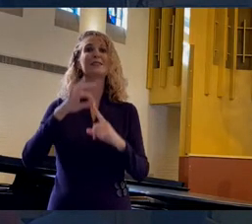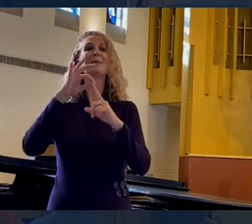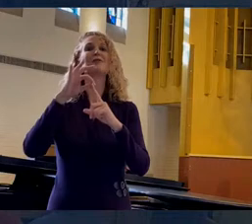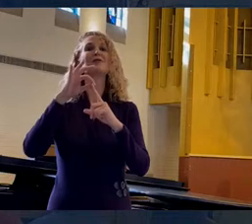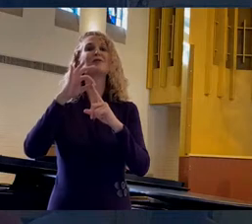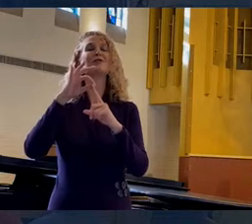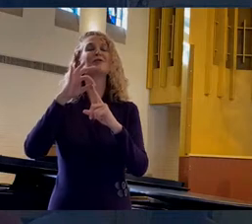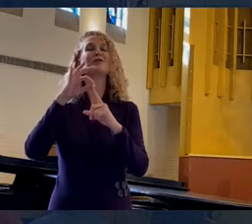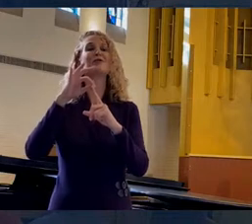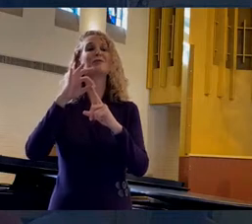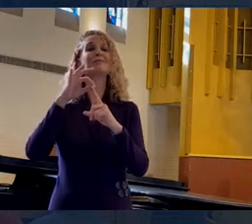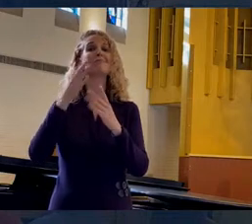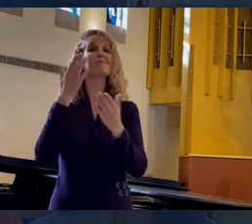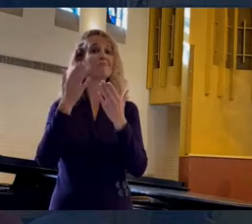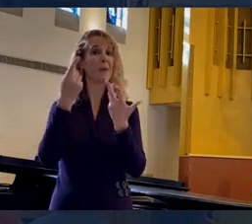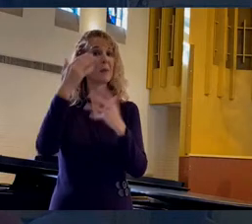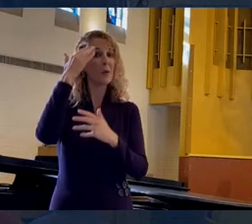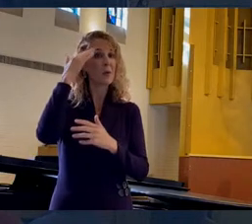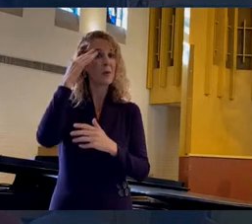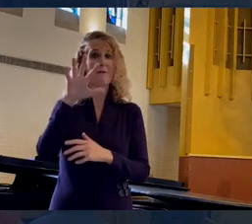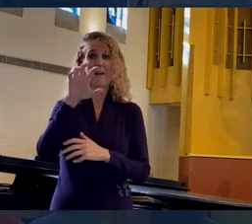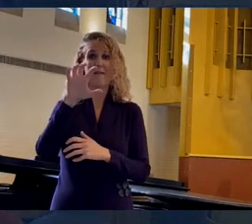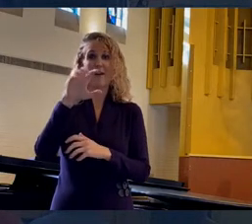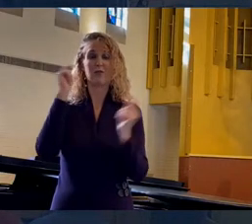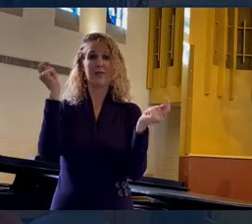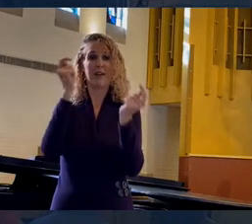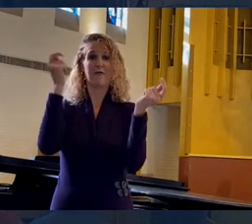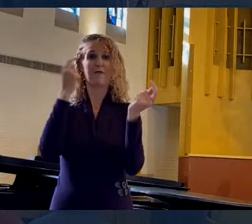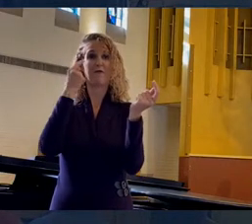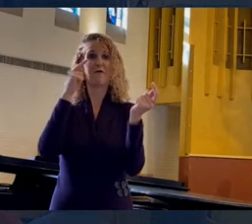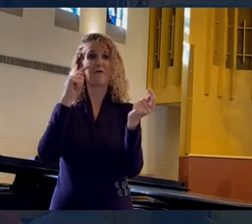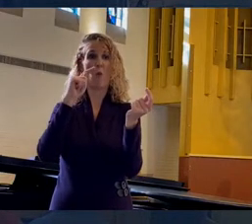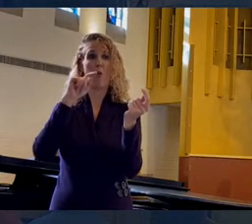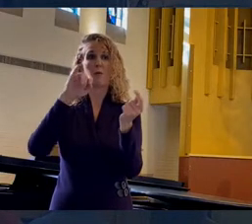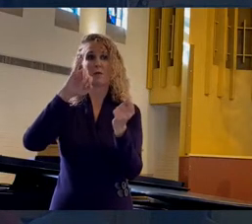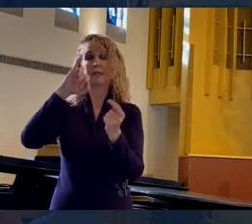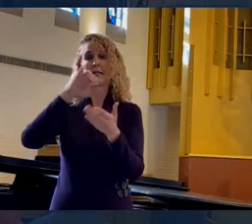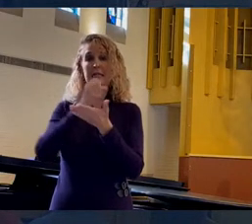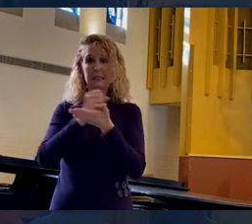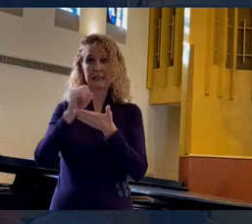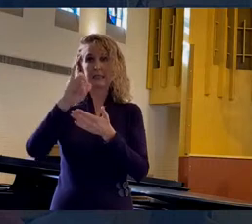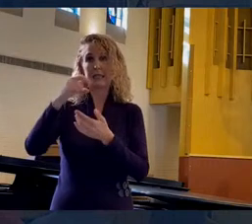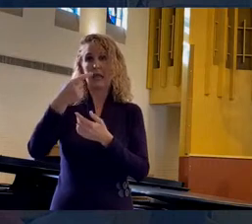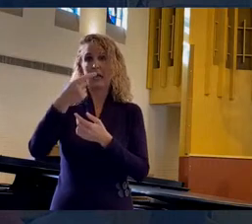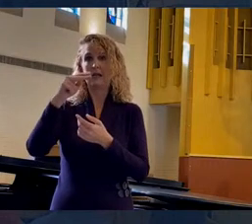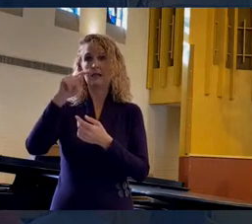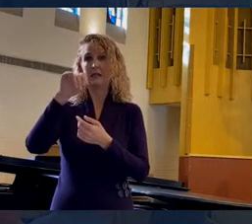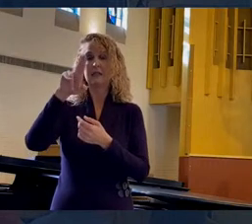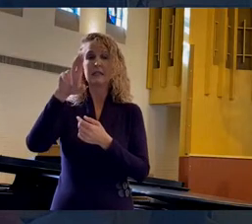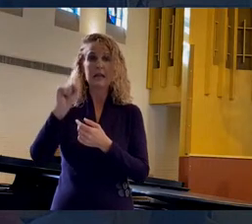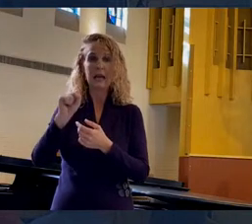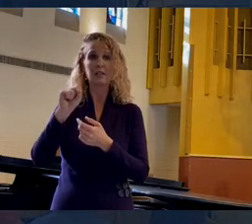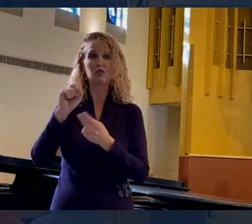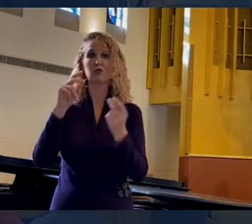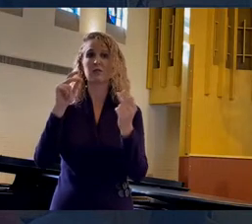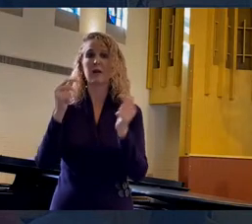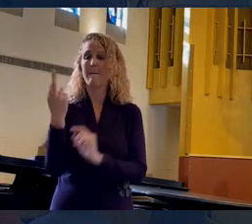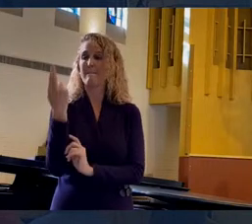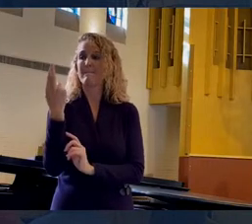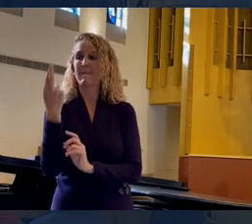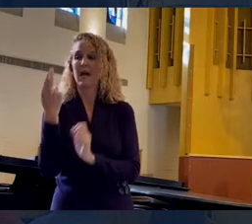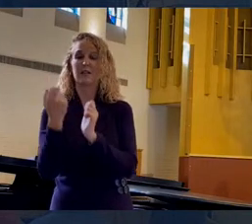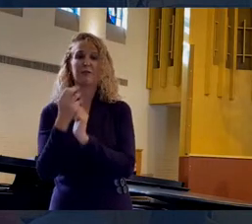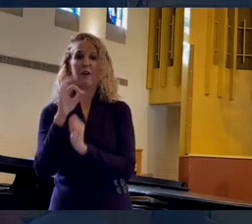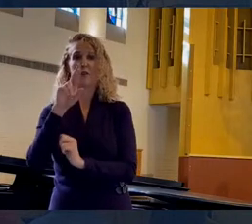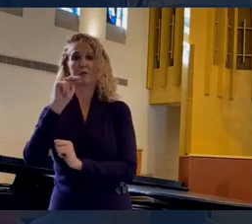way. This is, you may know, the 500th anniversary of the conversion of St. Ignatius Loyola, the founder of the Jesuits, best friends with